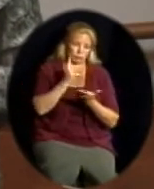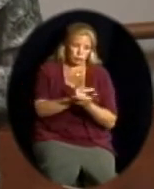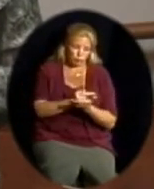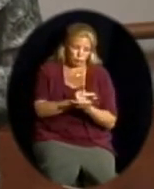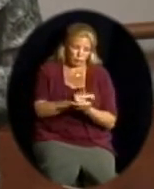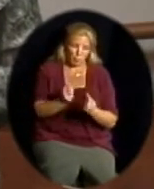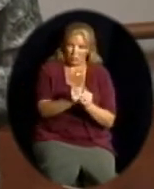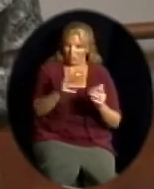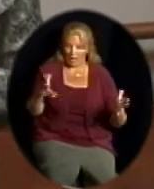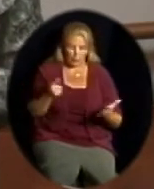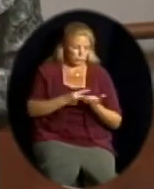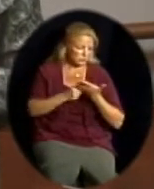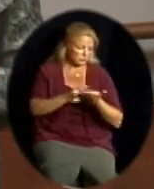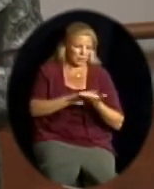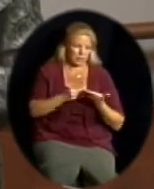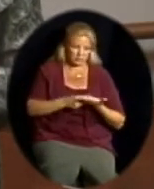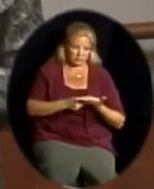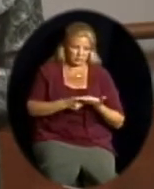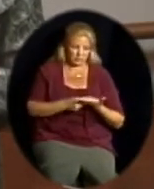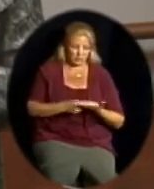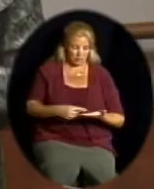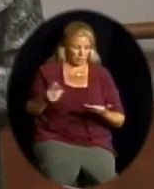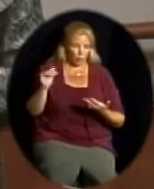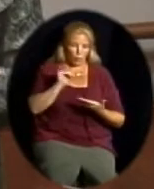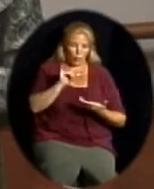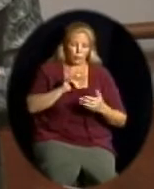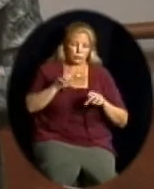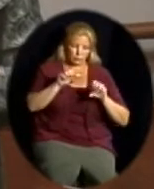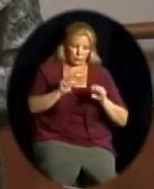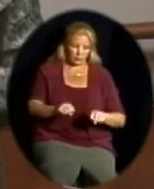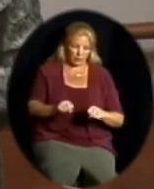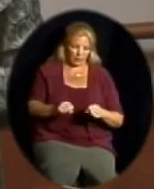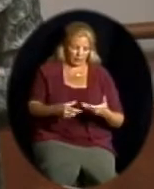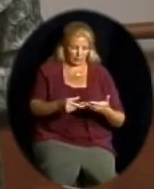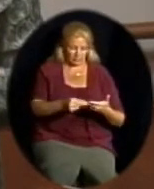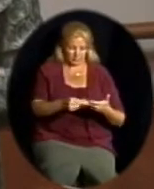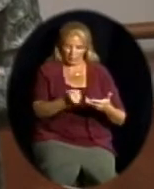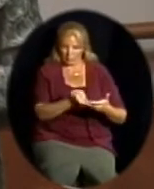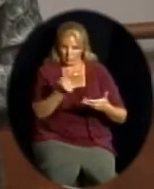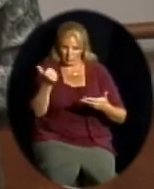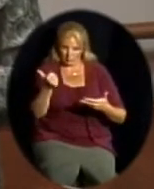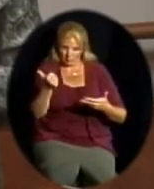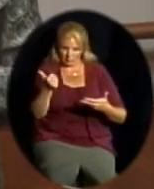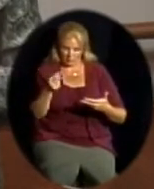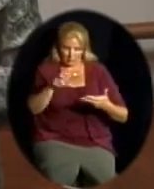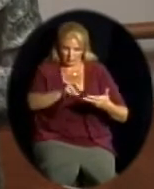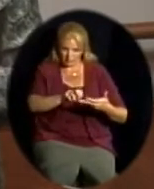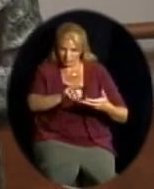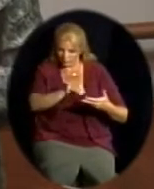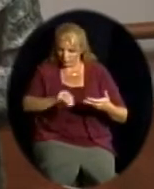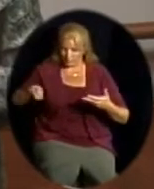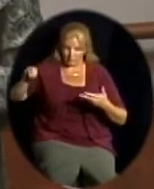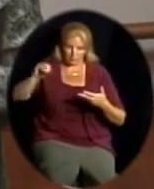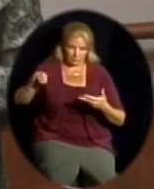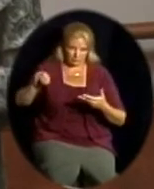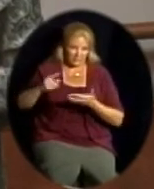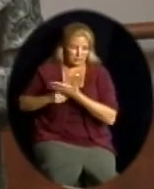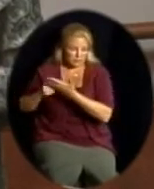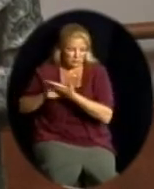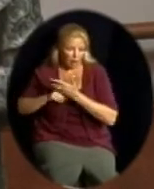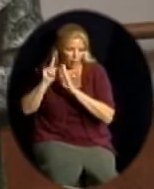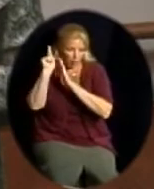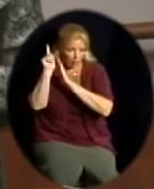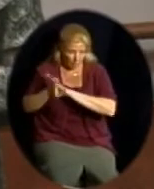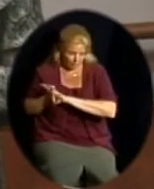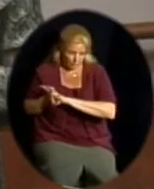may remove any item on the agenda for discussion or as a separate action item, and they've received that information prior to the